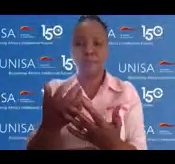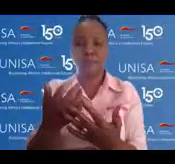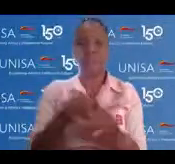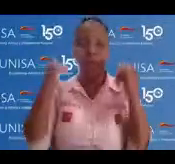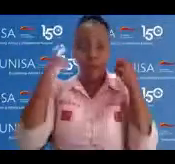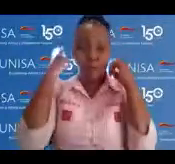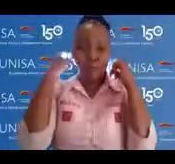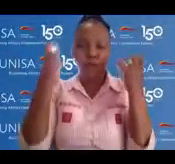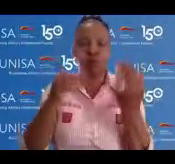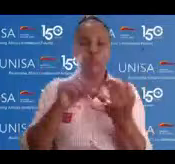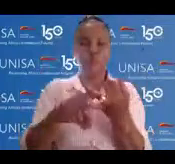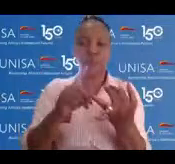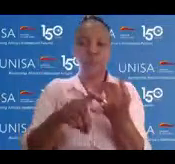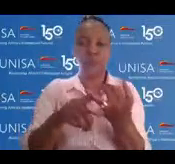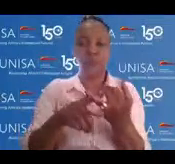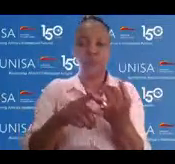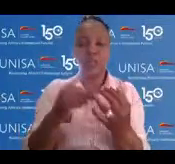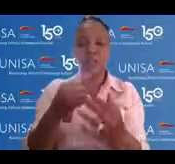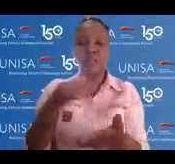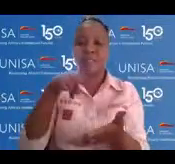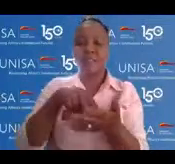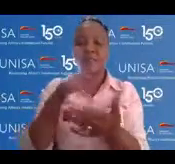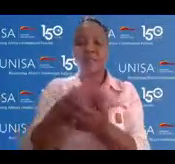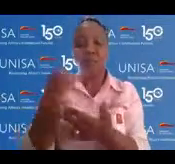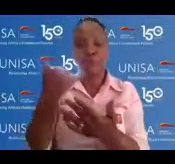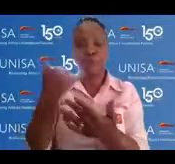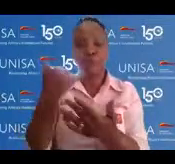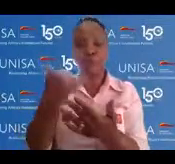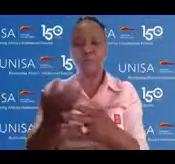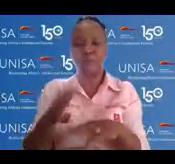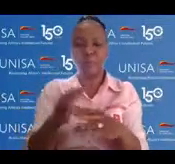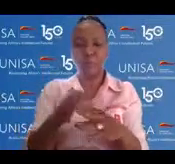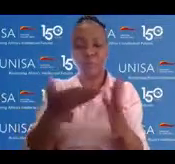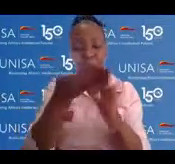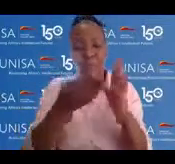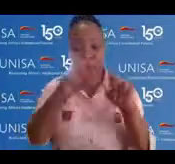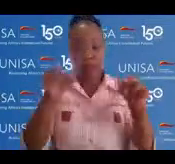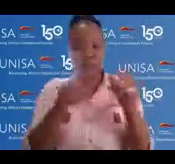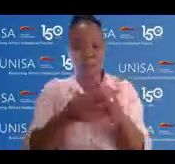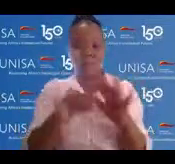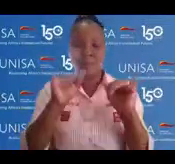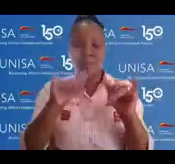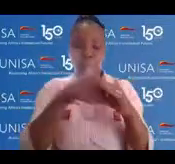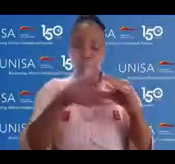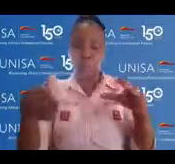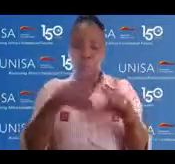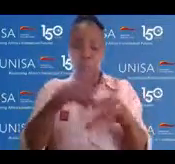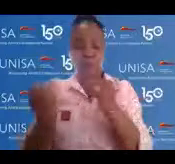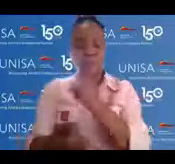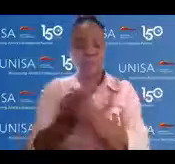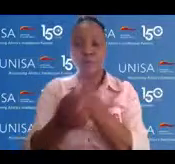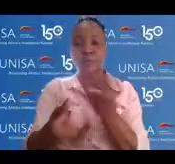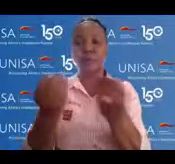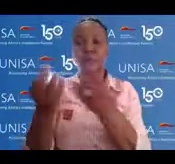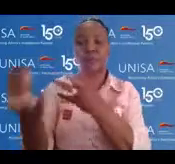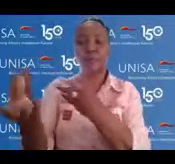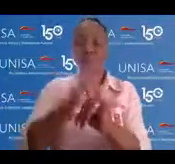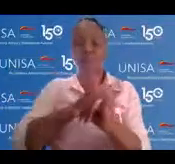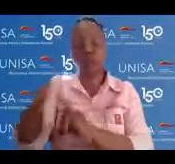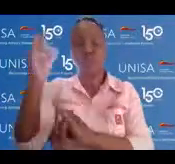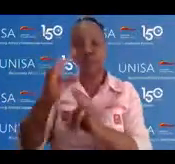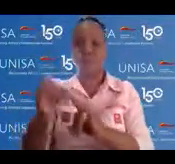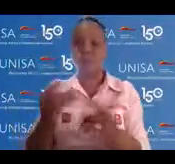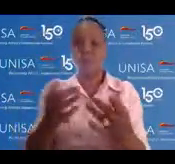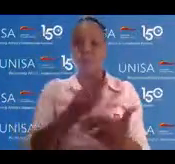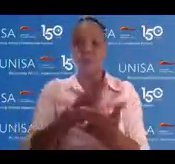branded by UNISA. And you have an opportunity, stay throughout the session with us, and you have an opportunity to win some of these prizes. I'm going to tell you